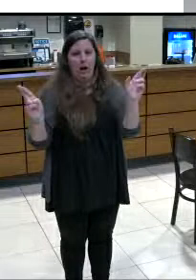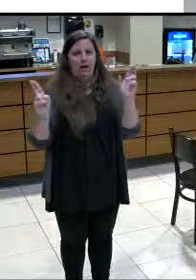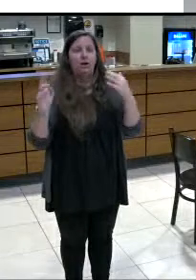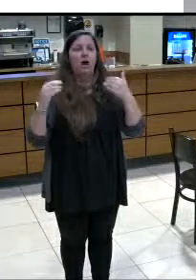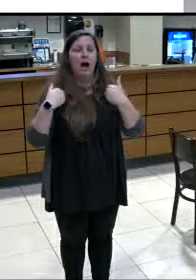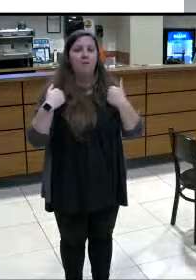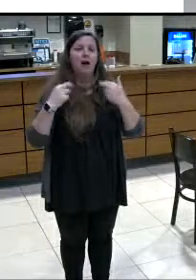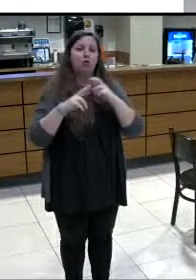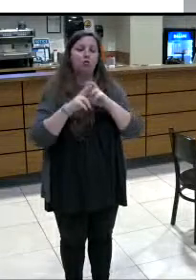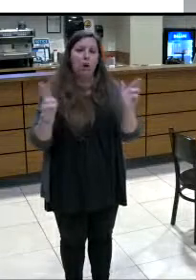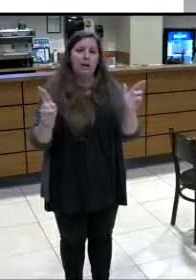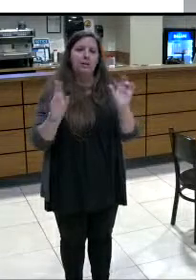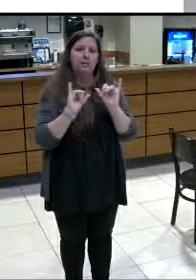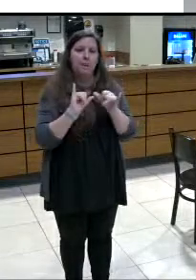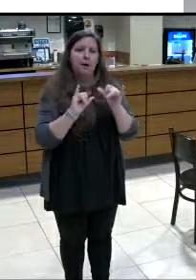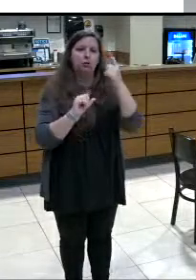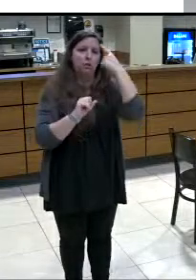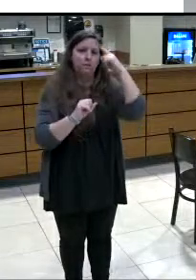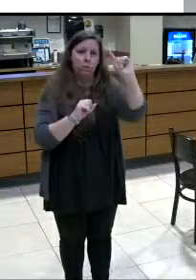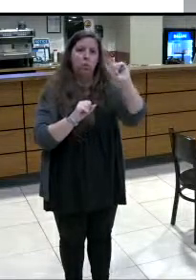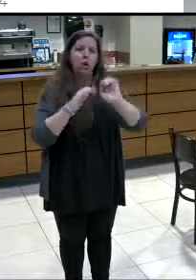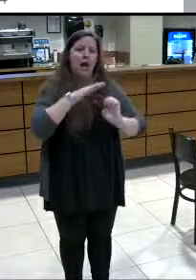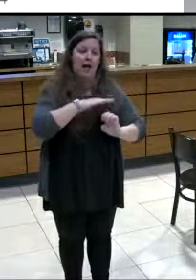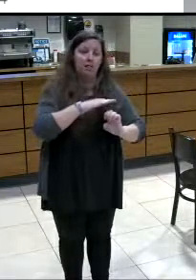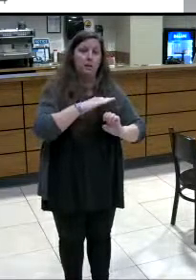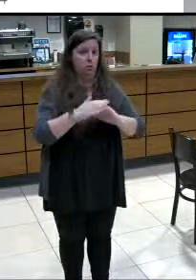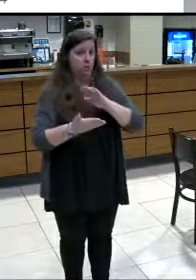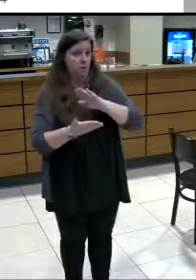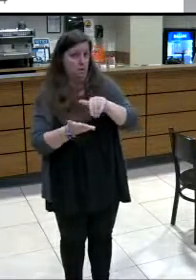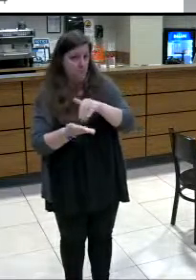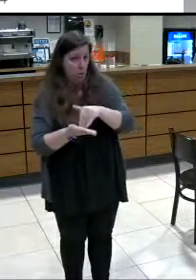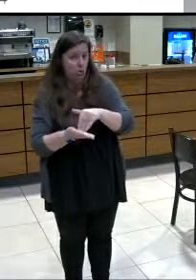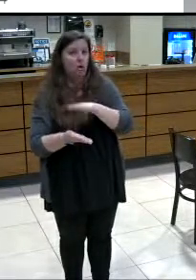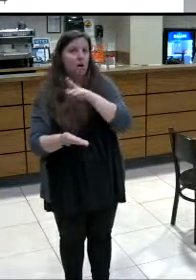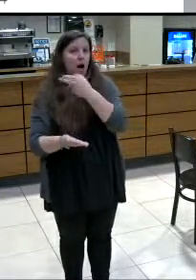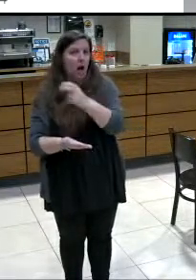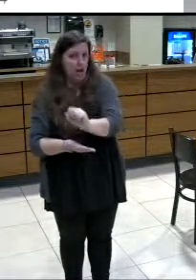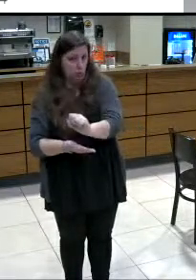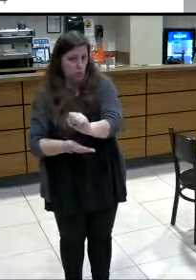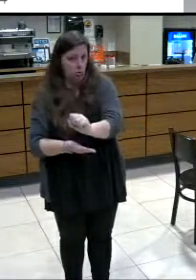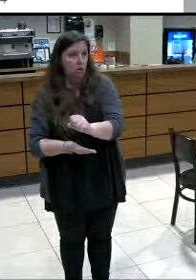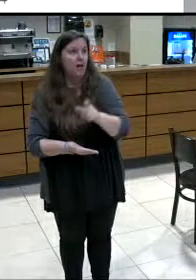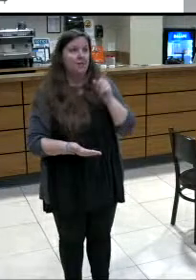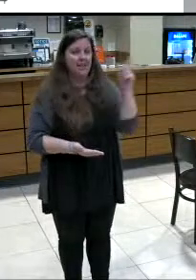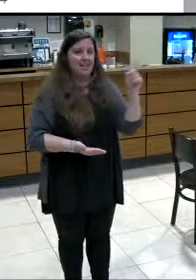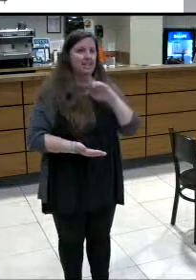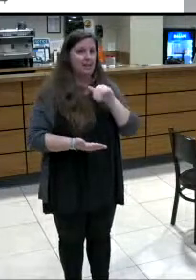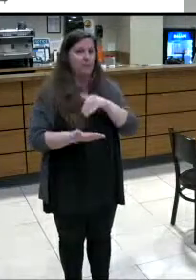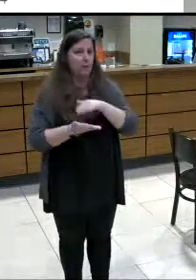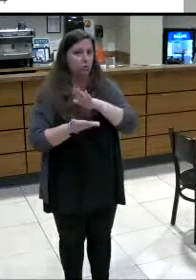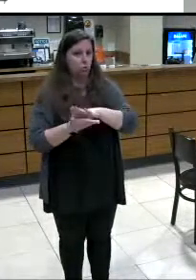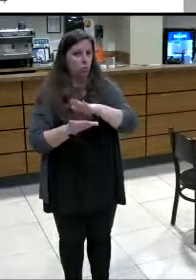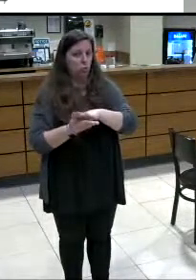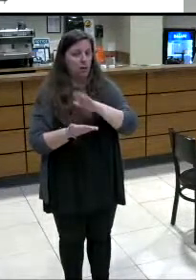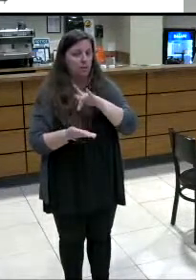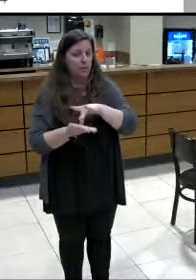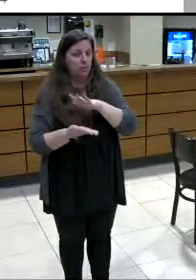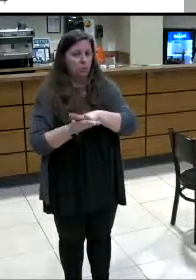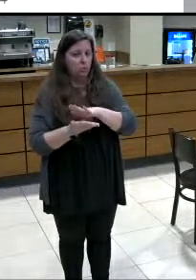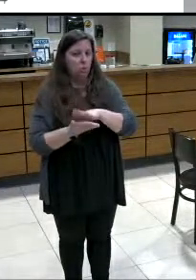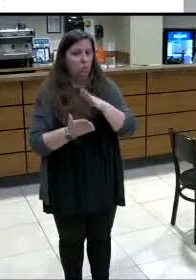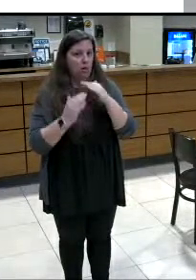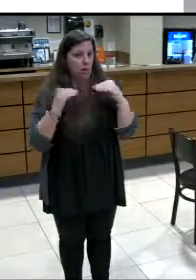readiness measure for elementary, middle, and high. This is the middle school readiness level. And so